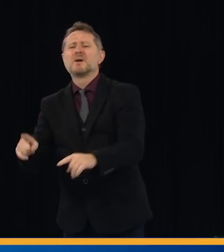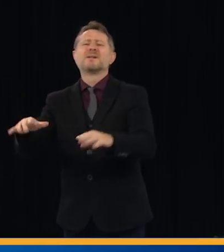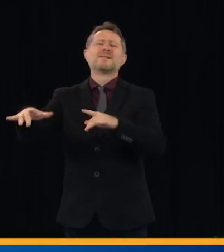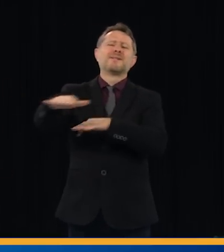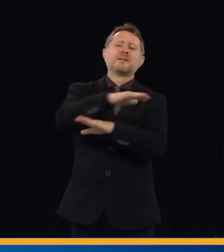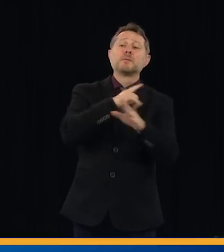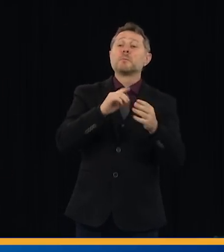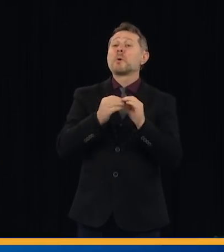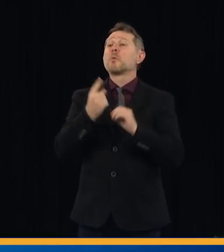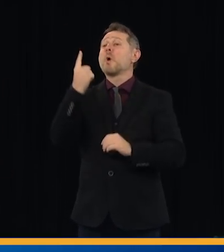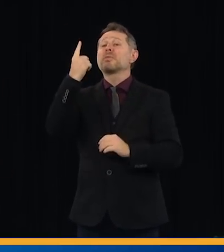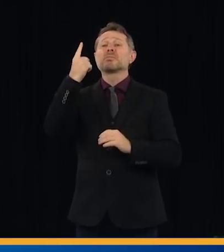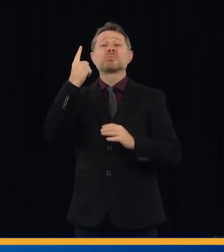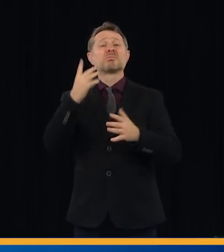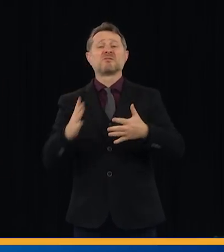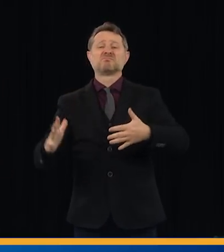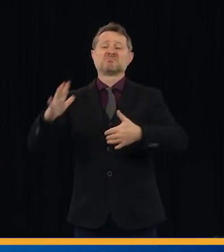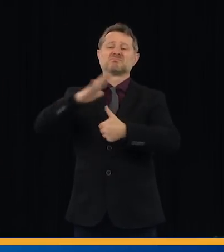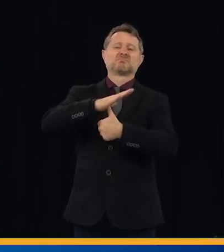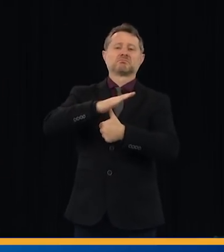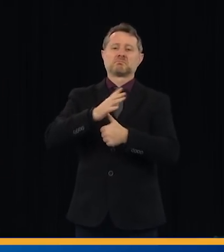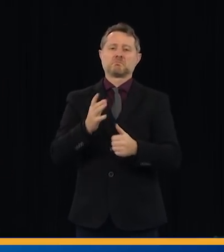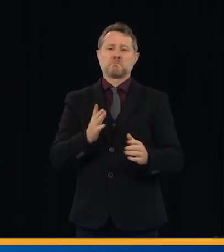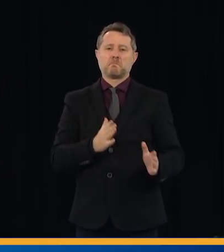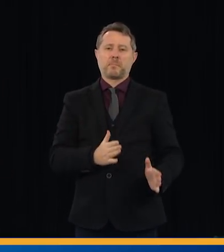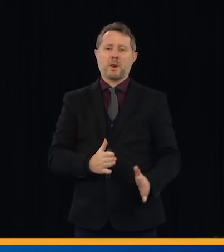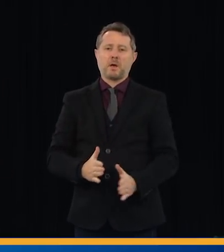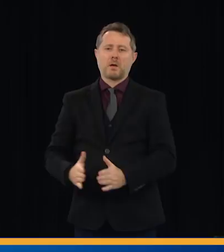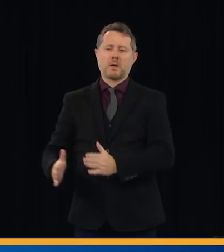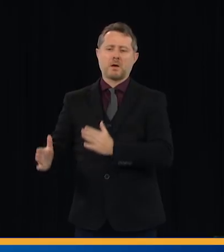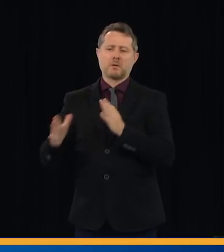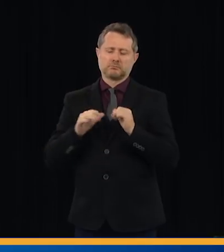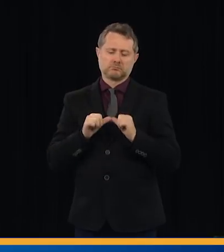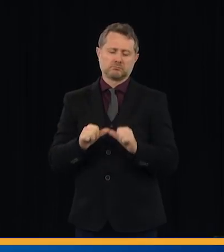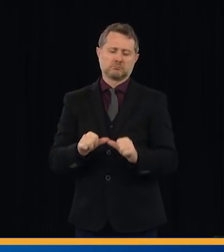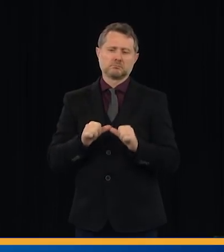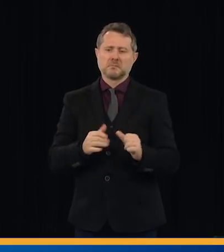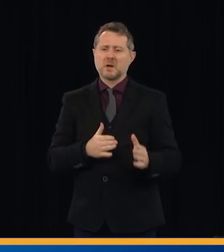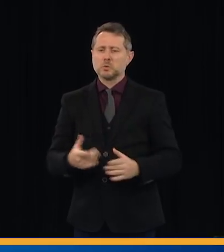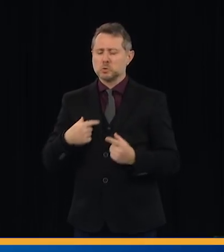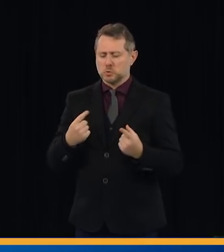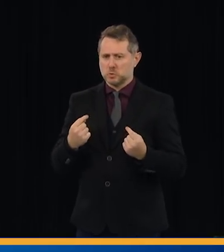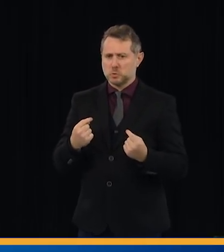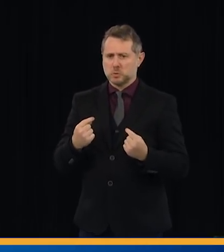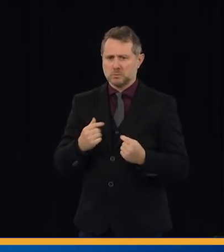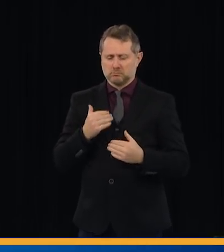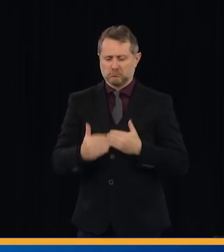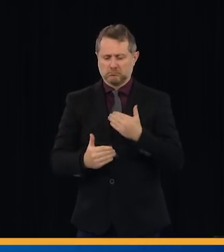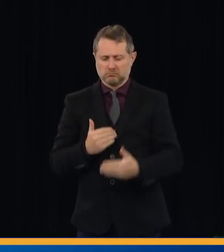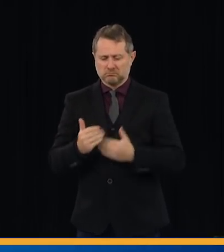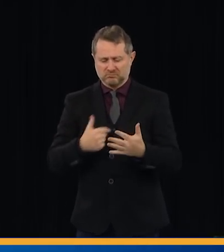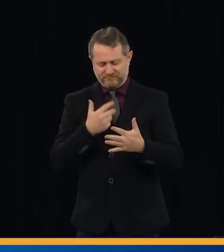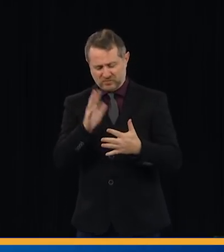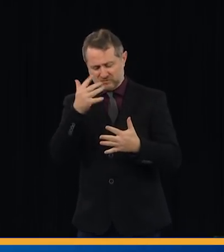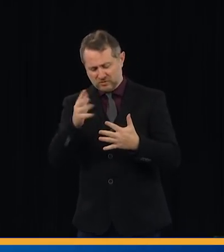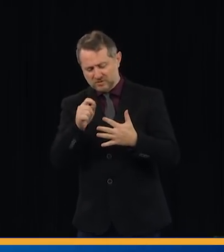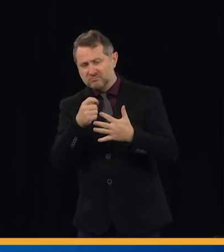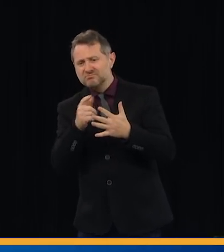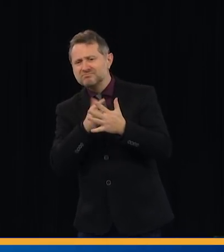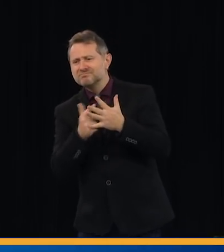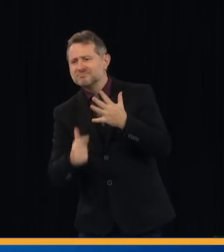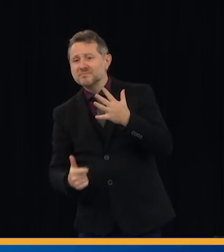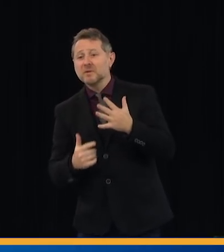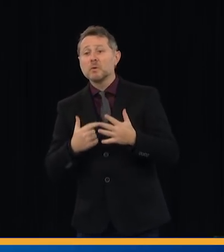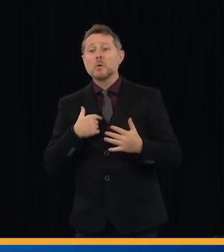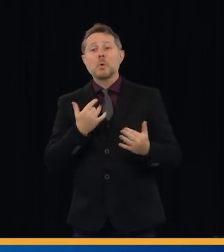forward. Plan forward. Plan the next step. Don't be reactive,